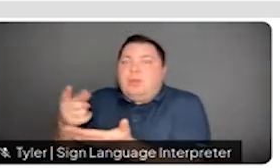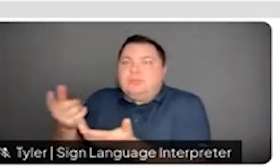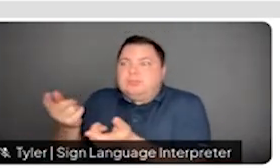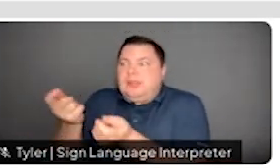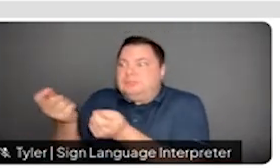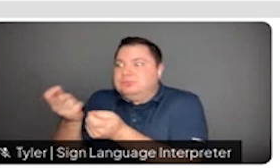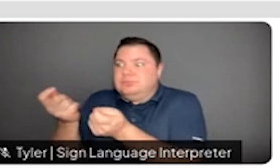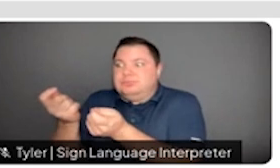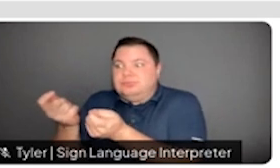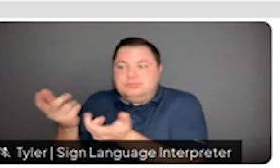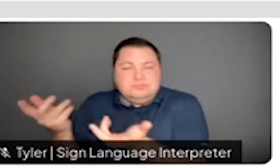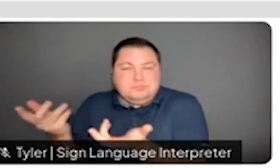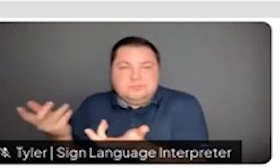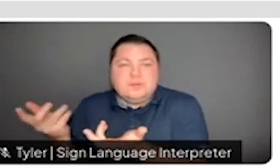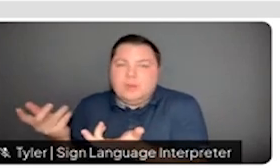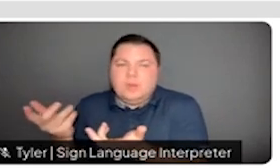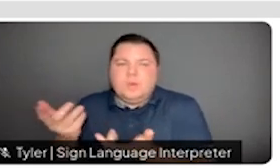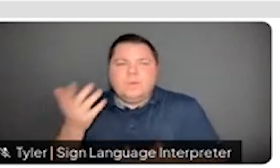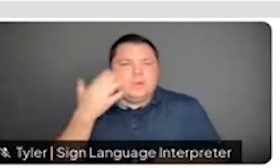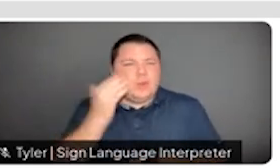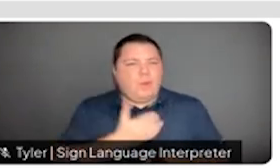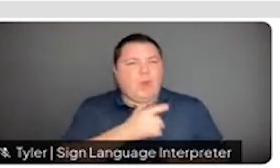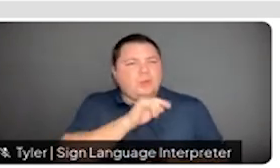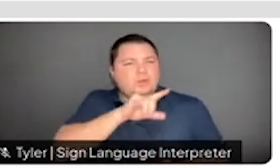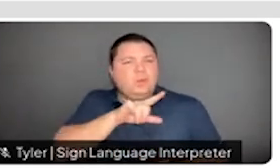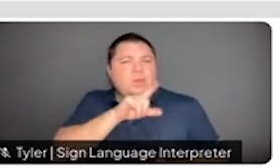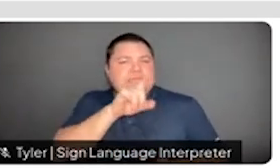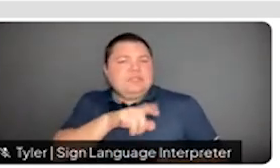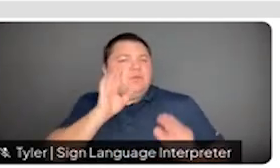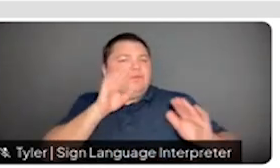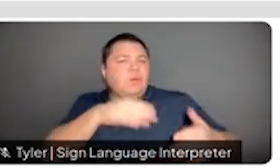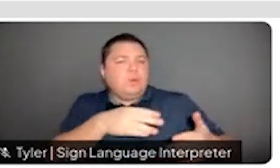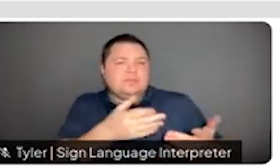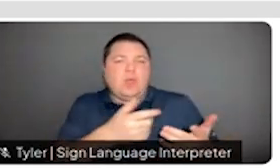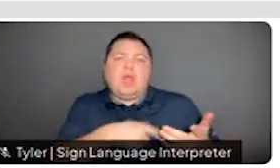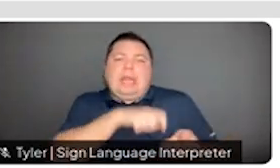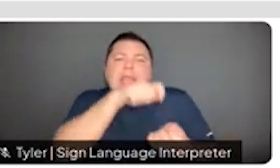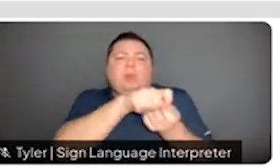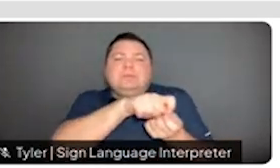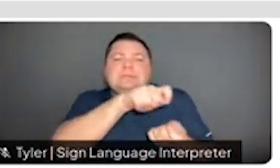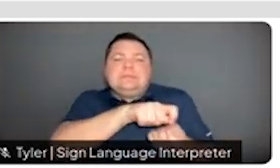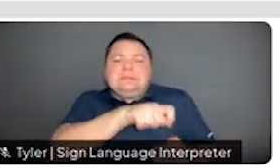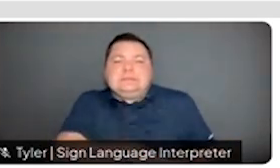information. So with that, we knew that our tool had to really focus on accuracy.